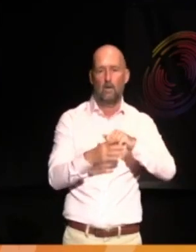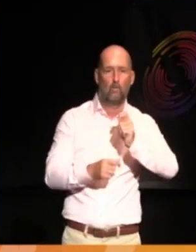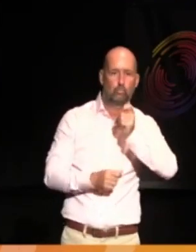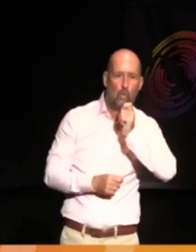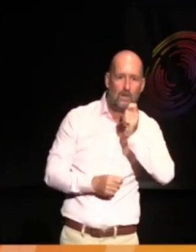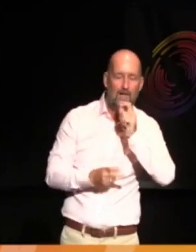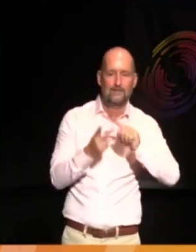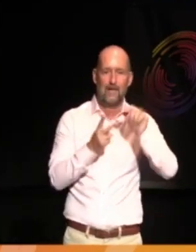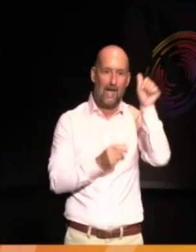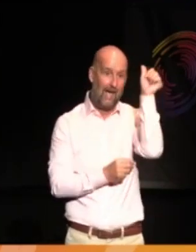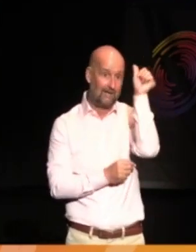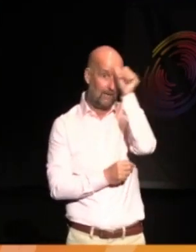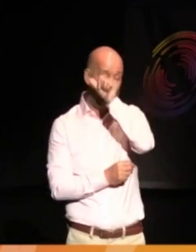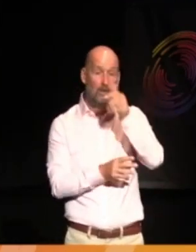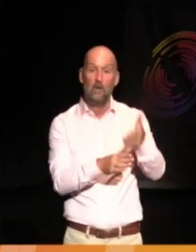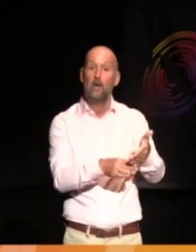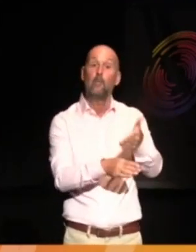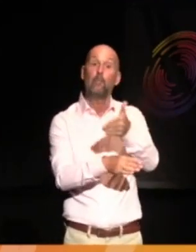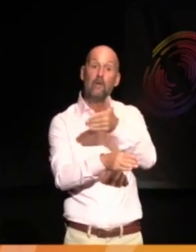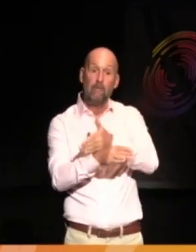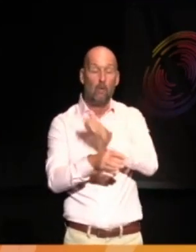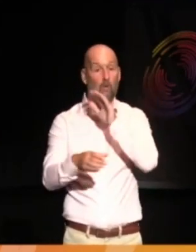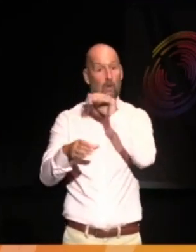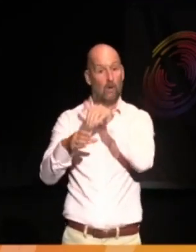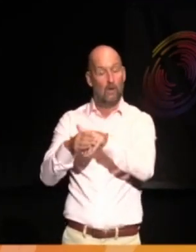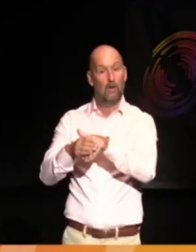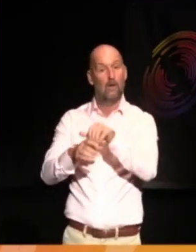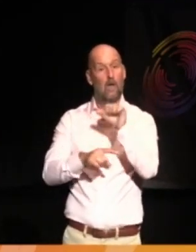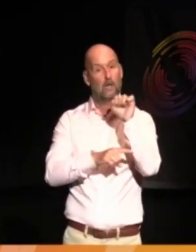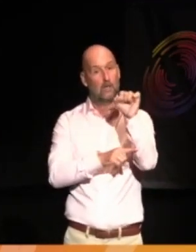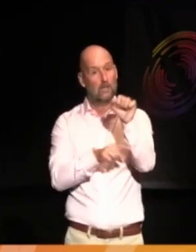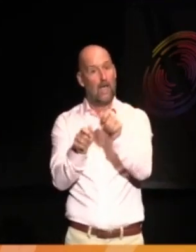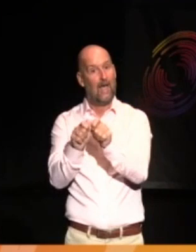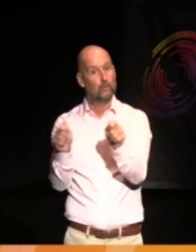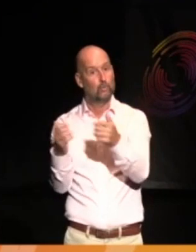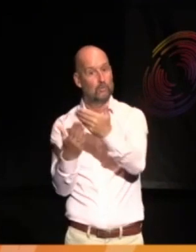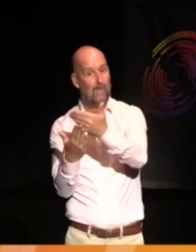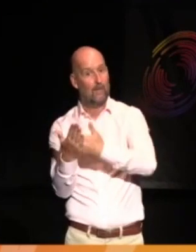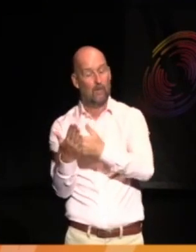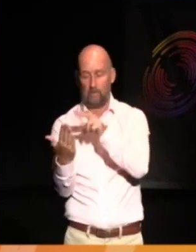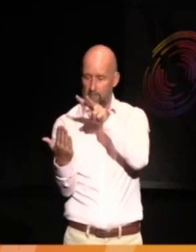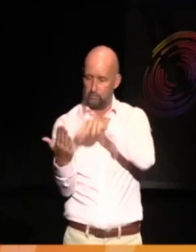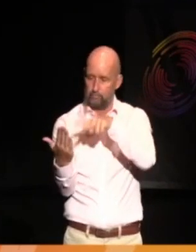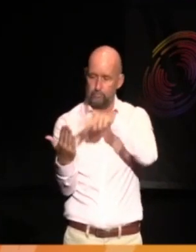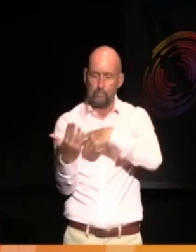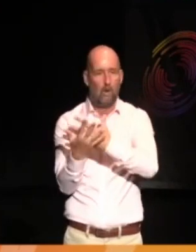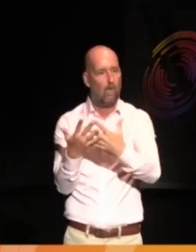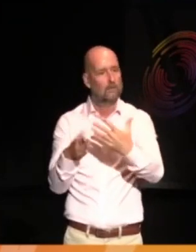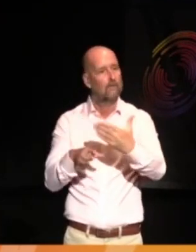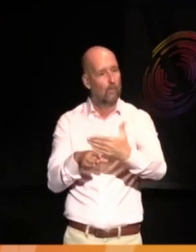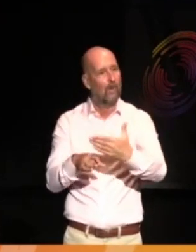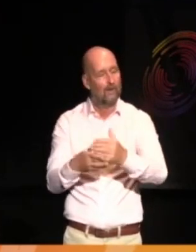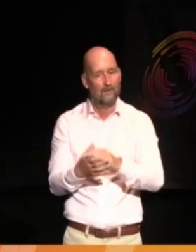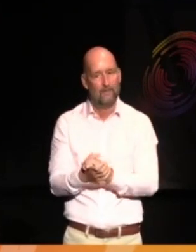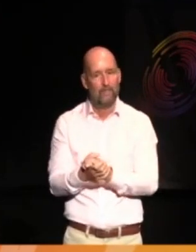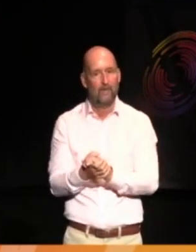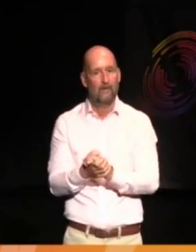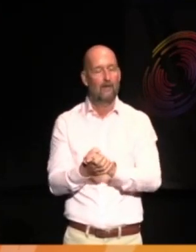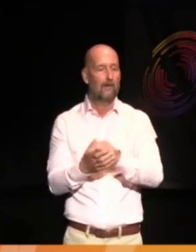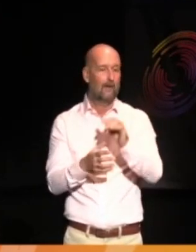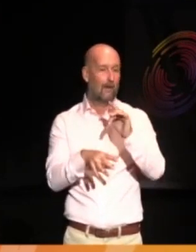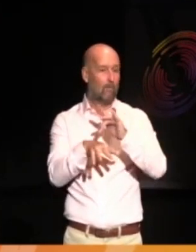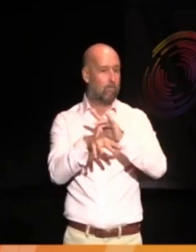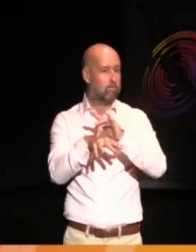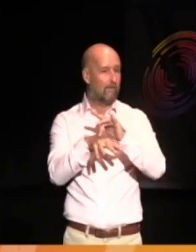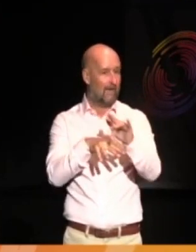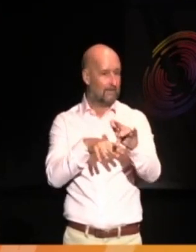an academic. He was formerly a columnist at The Guardian. I know a lot of people have read his work over many years. He's a professor of sociology